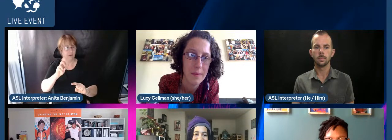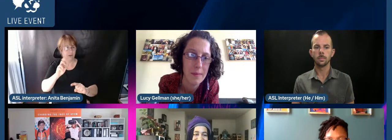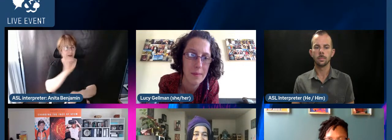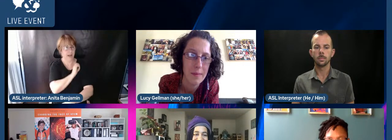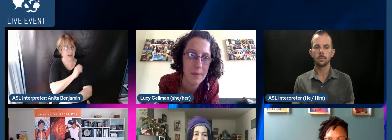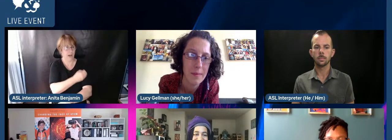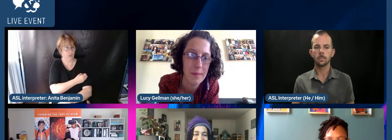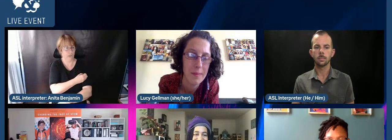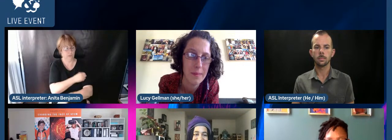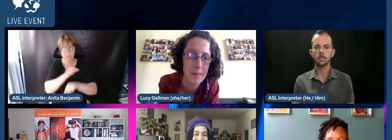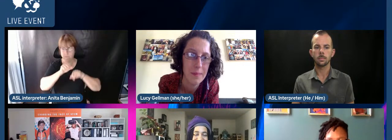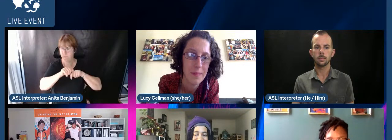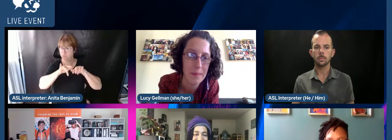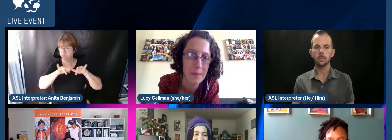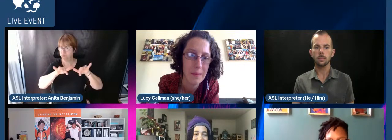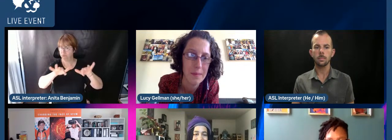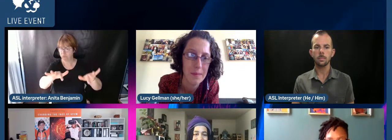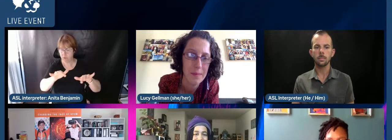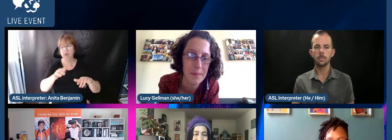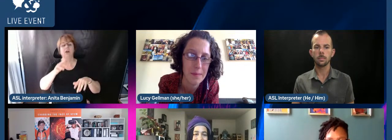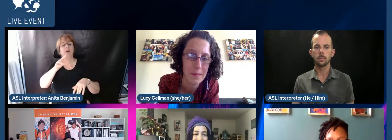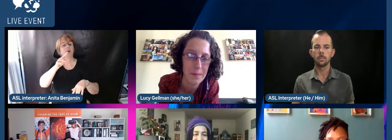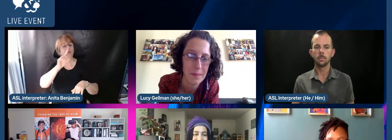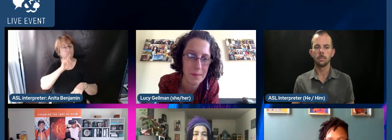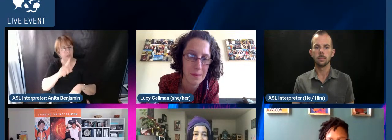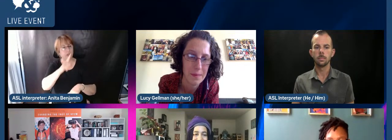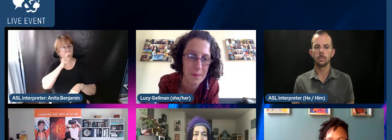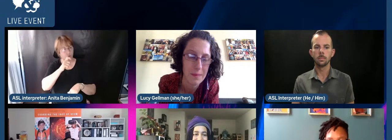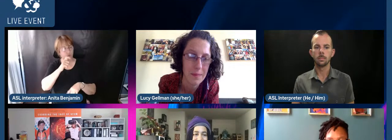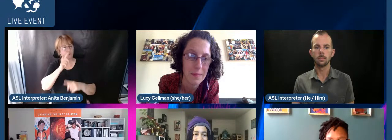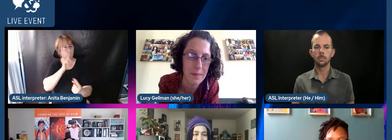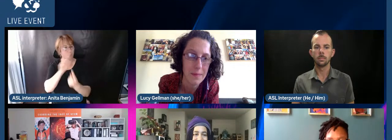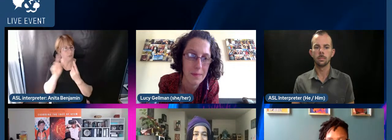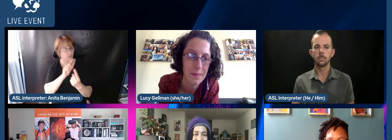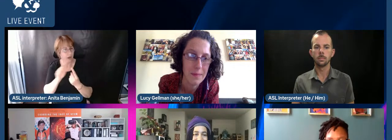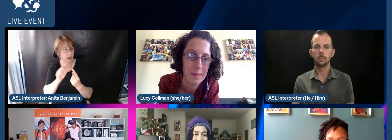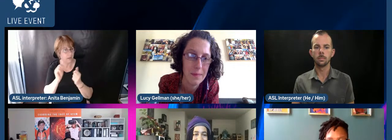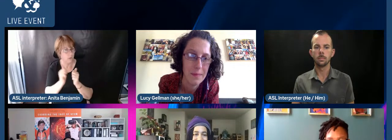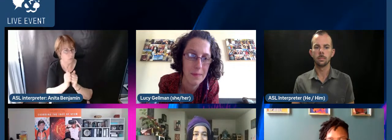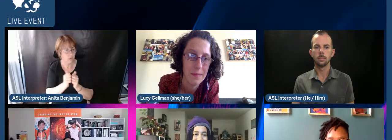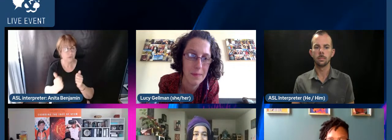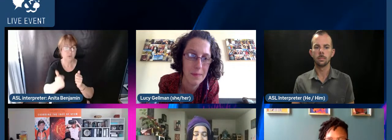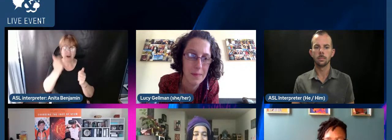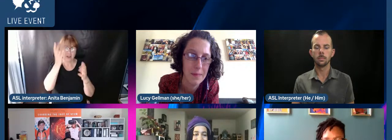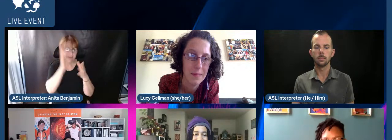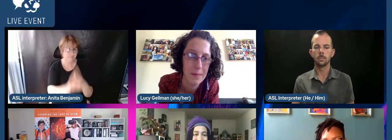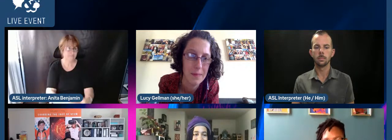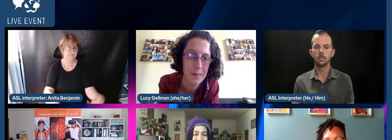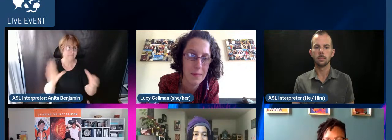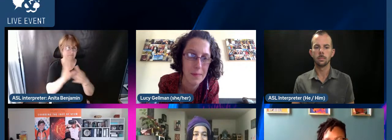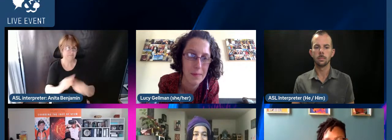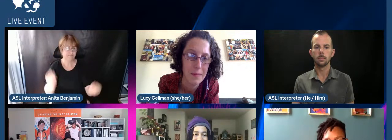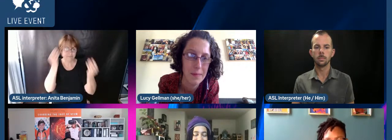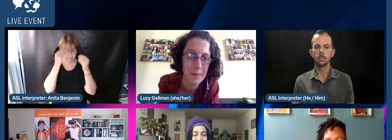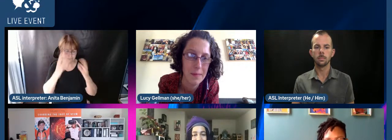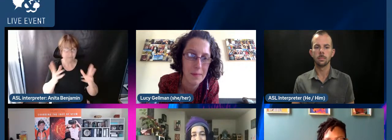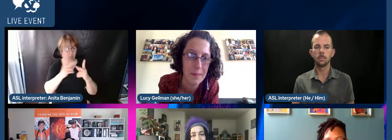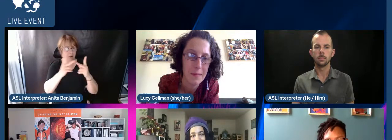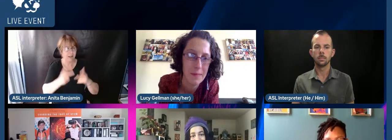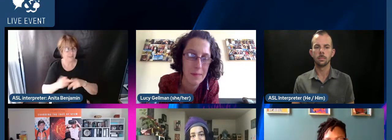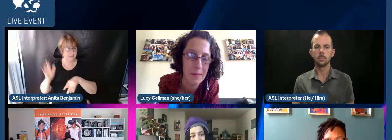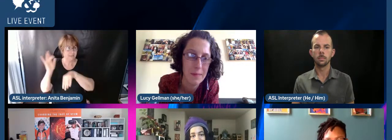difference of who you're interacting with. And I just can tell you stories of places where I've